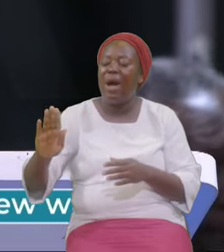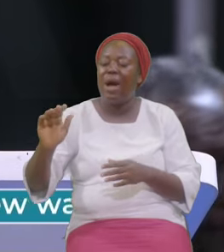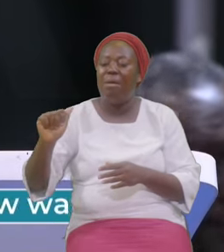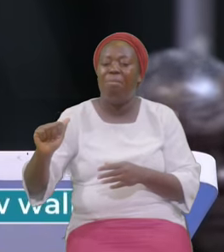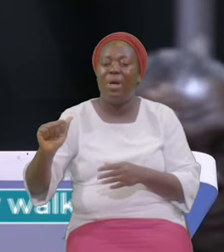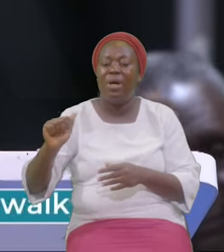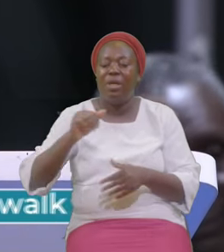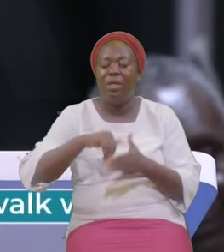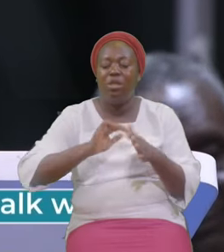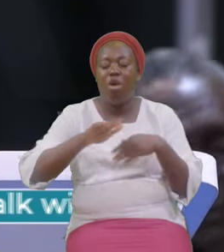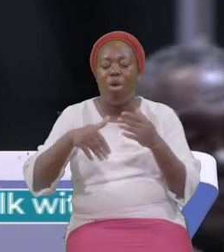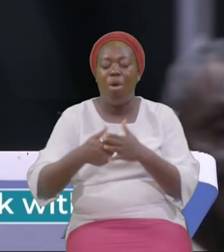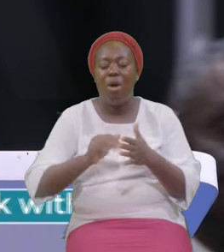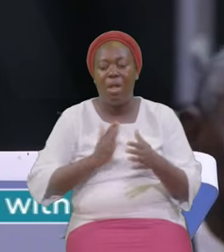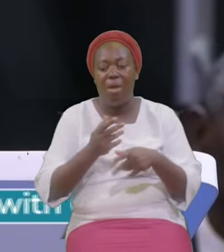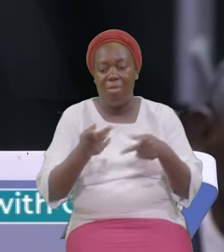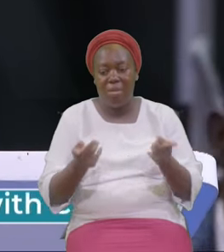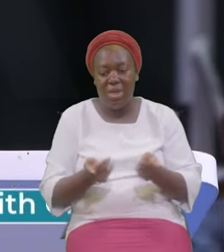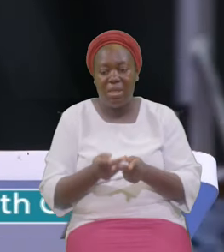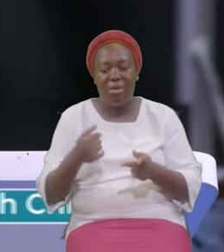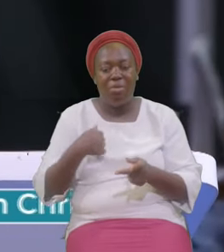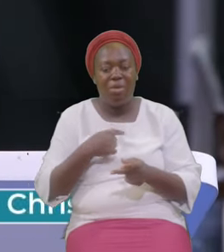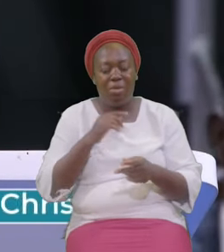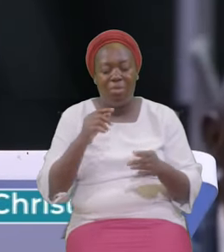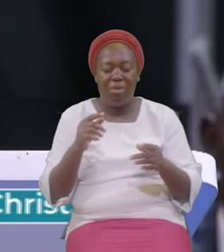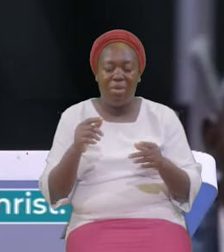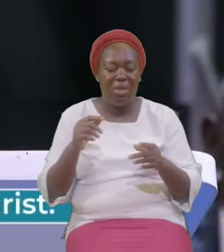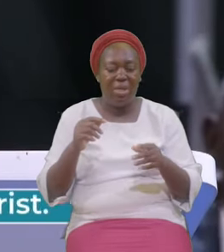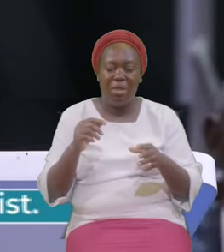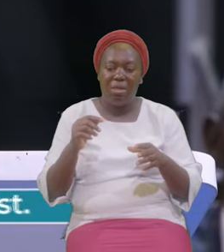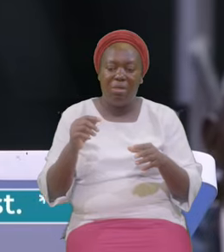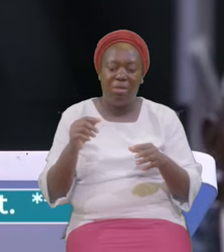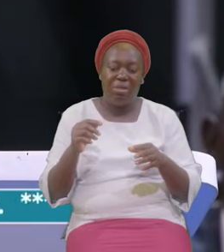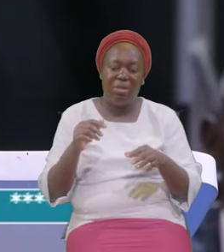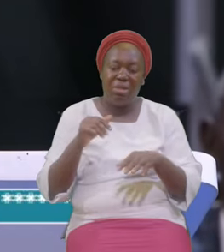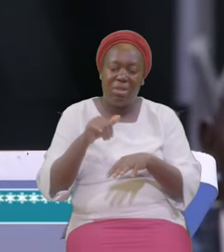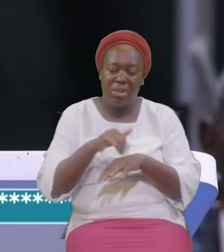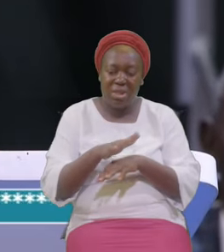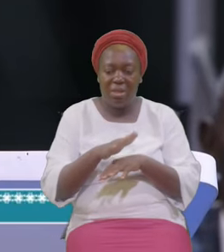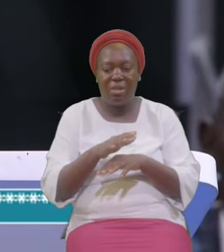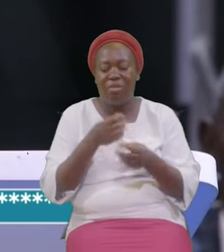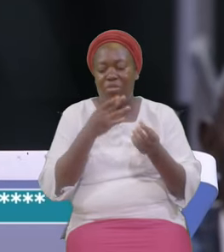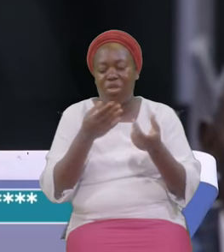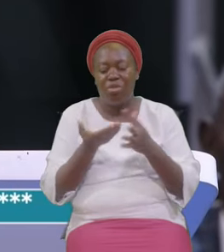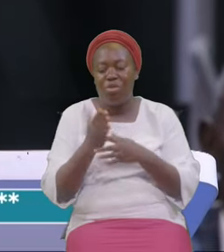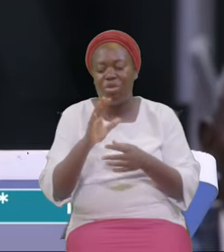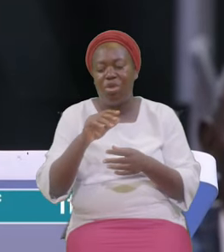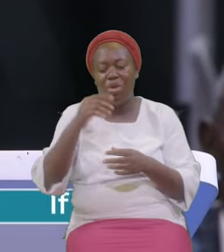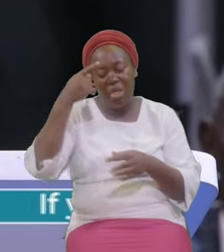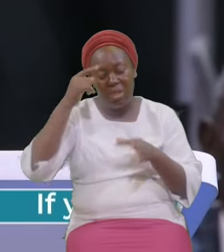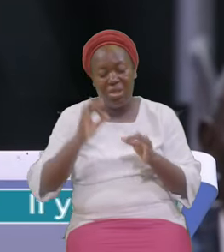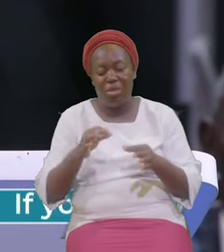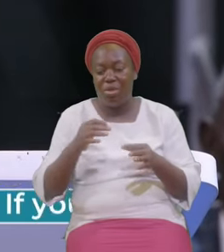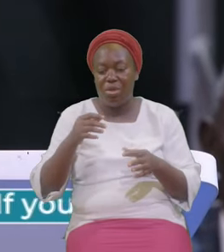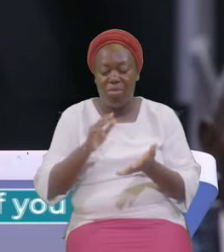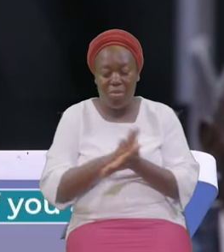locations, we shall be getting across to you via your decision slip. The time will be 3